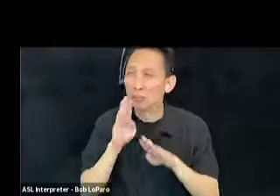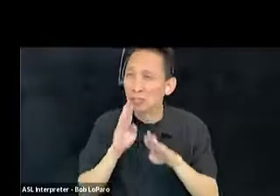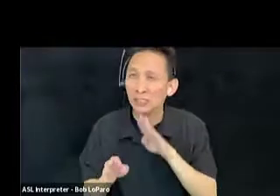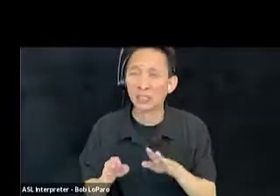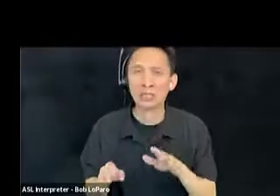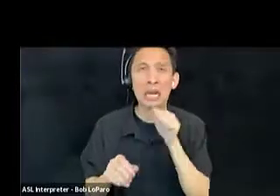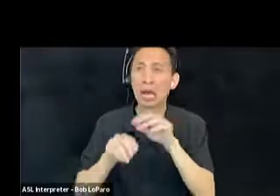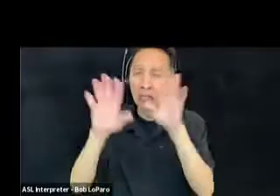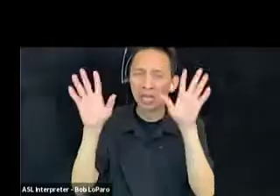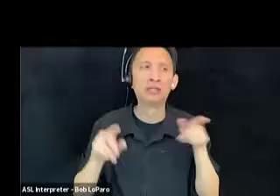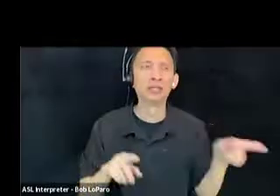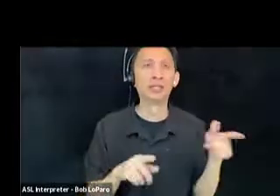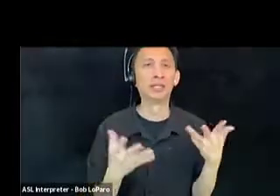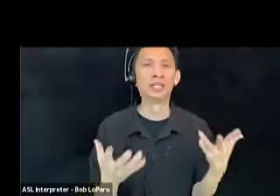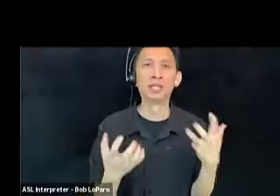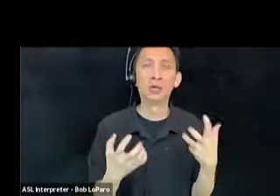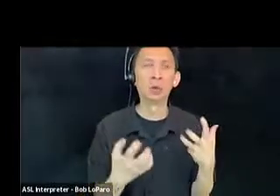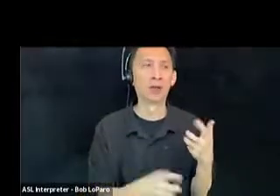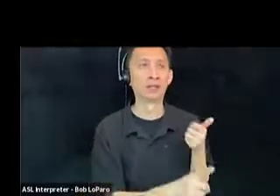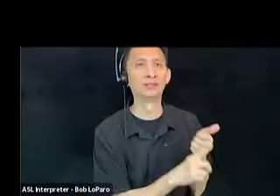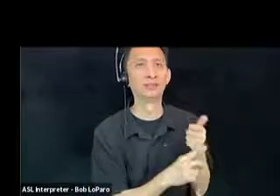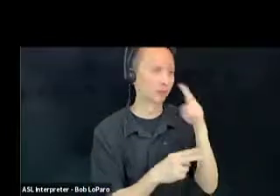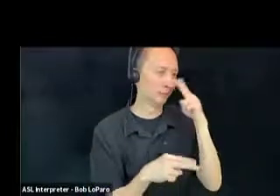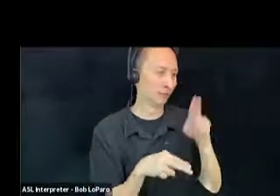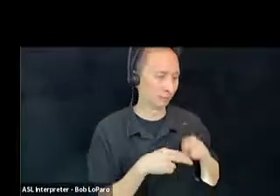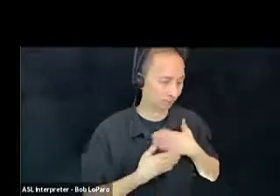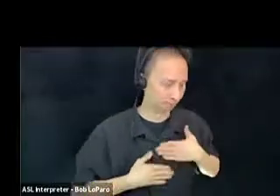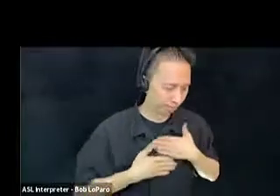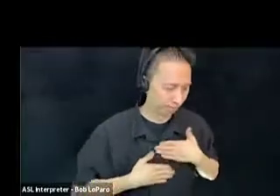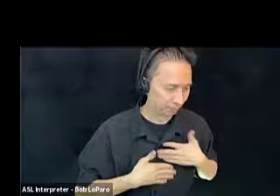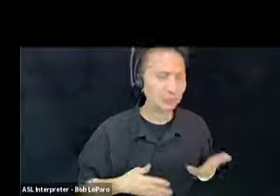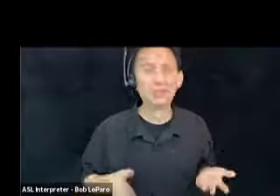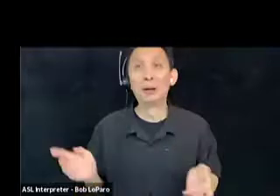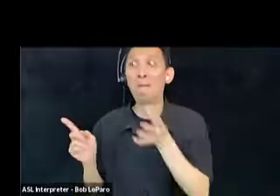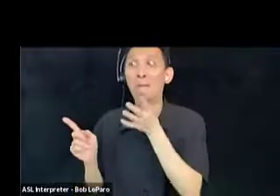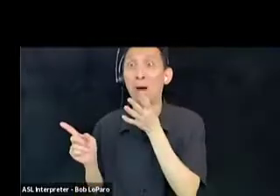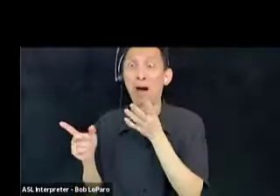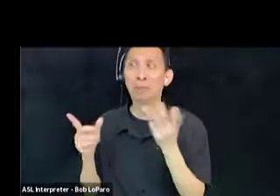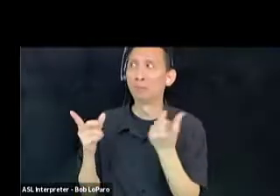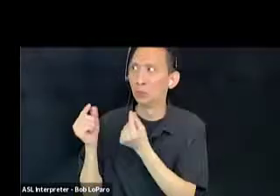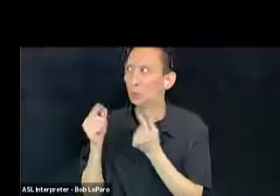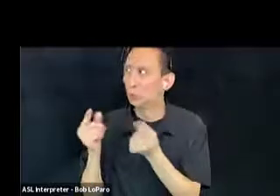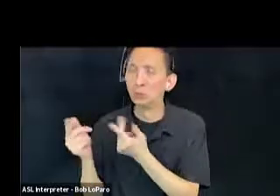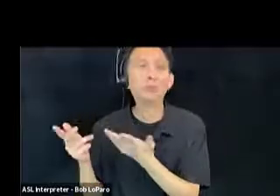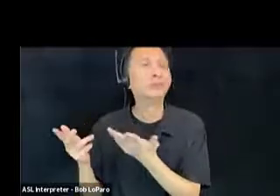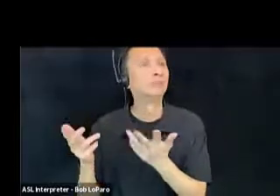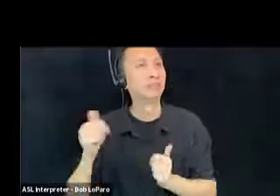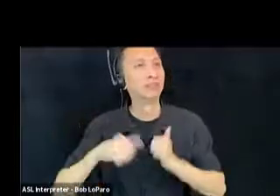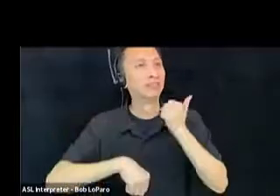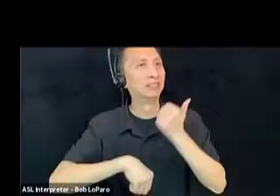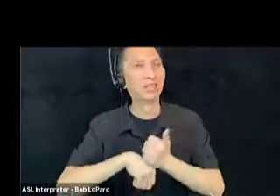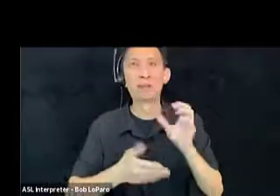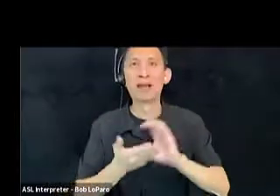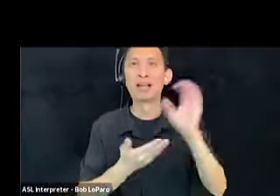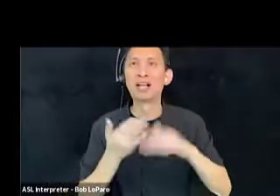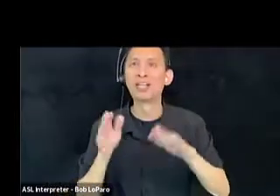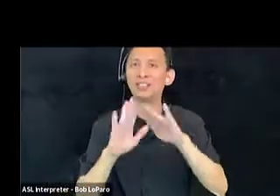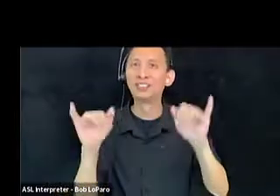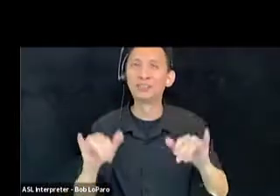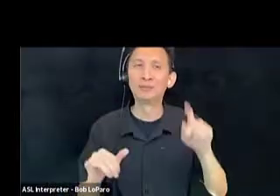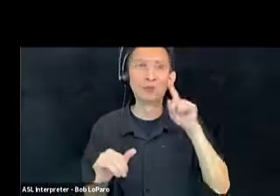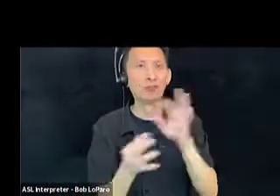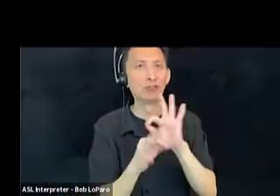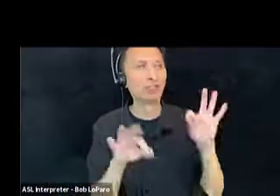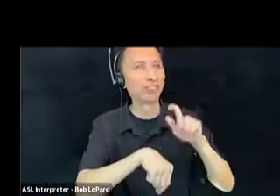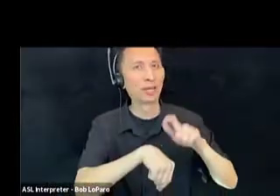And so, you know, mom needed to get some stuff done. And so she created him a little calendar system of just free time activities that he